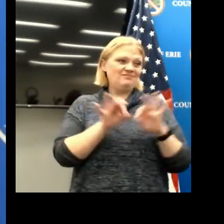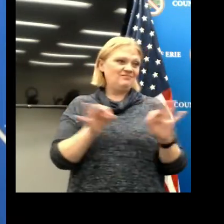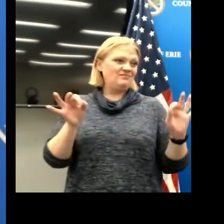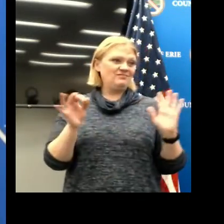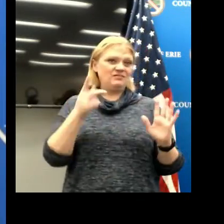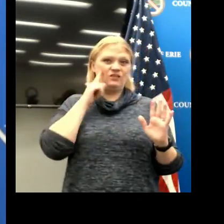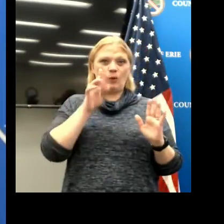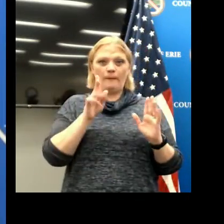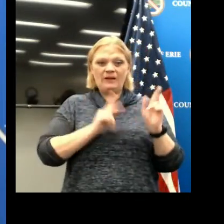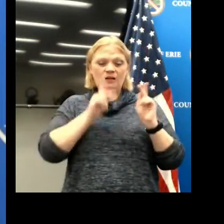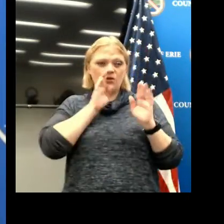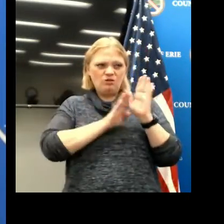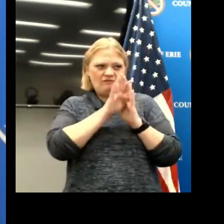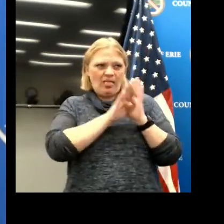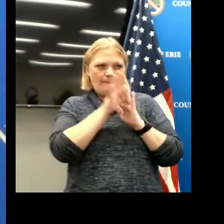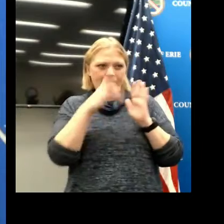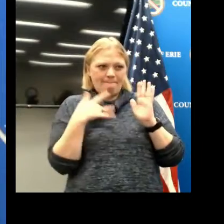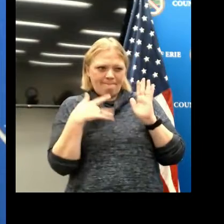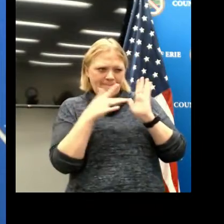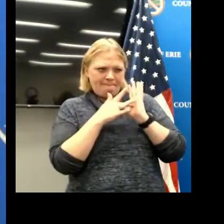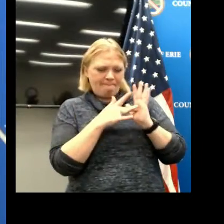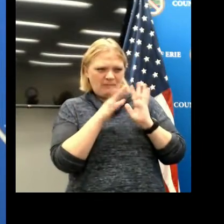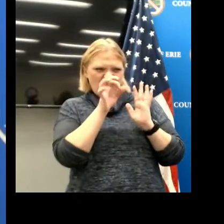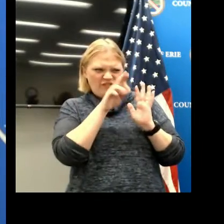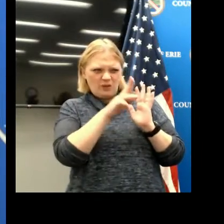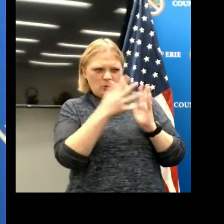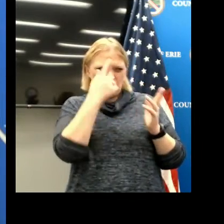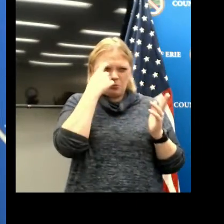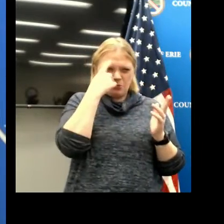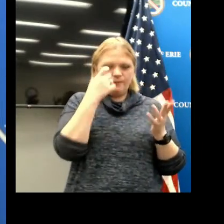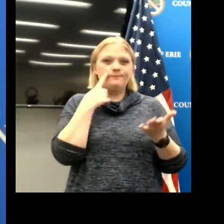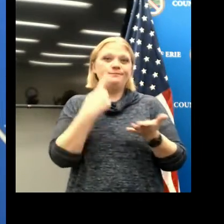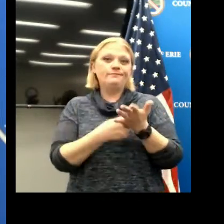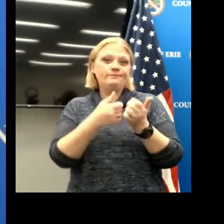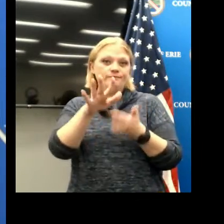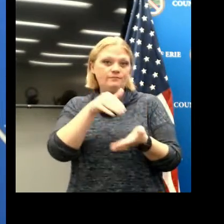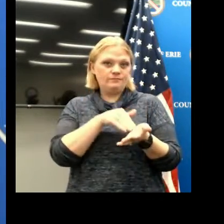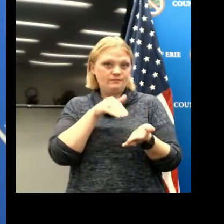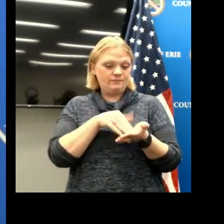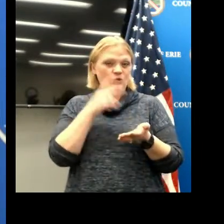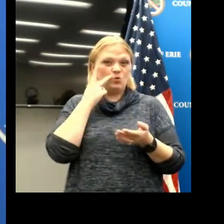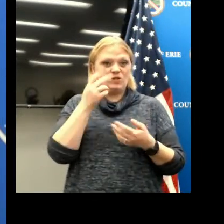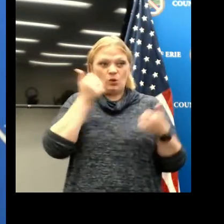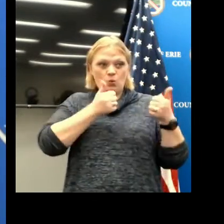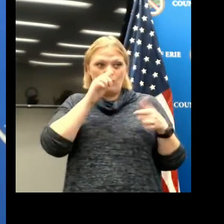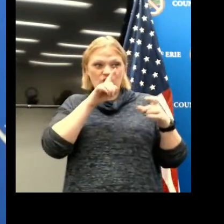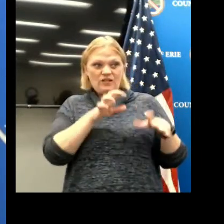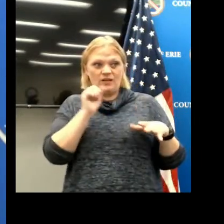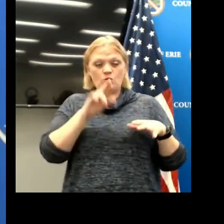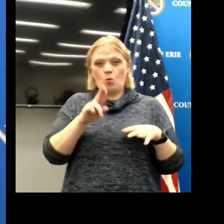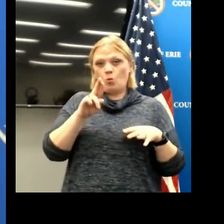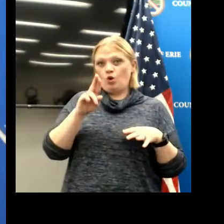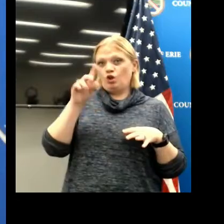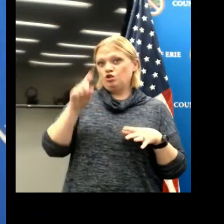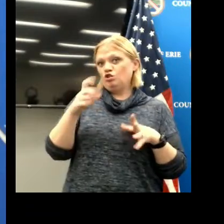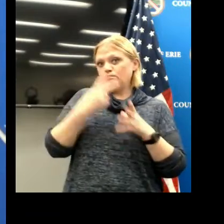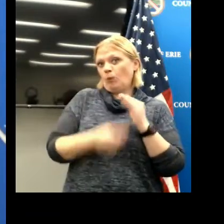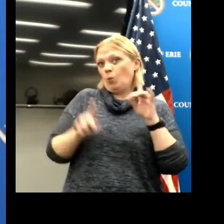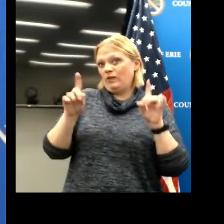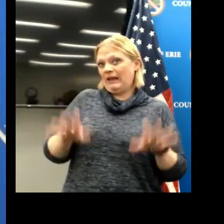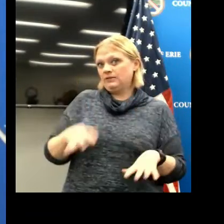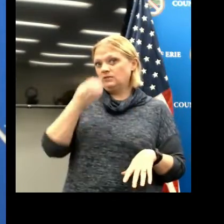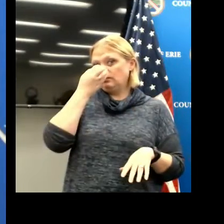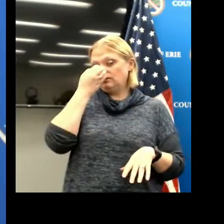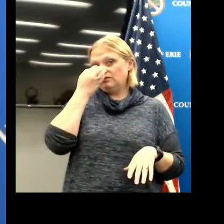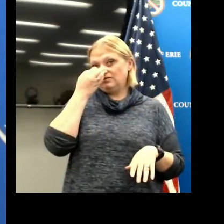they develop flu-like symptoms, they should talk to their healthcare provider to see which tests they should get or if they should get both tests. So